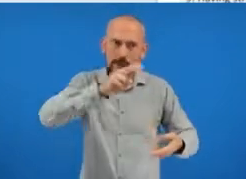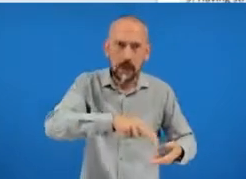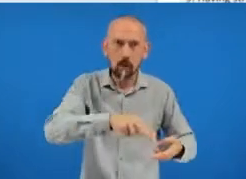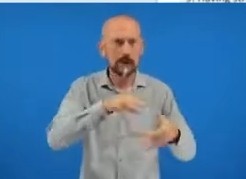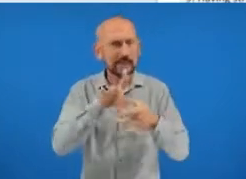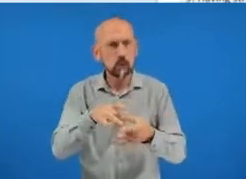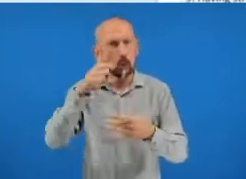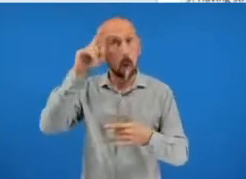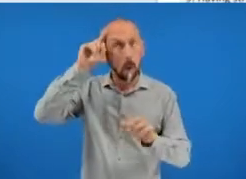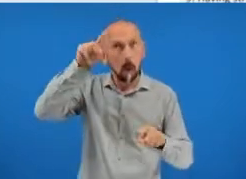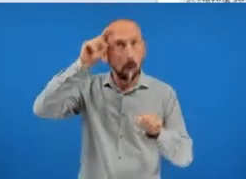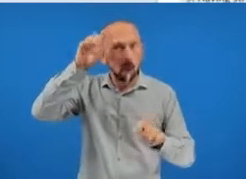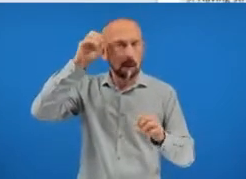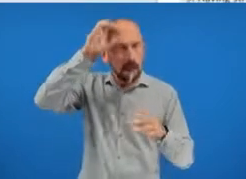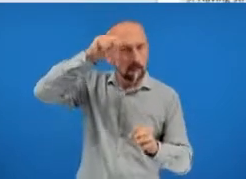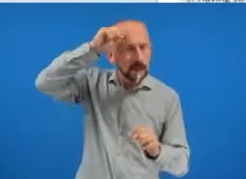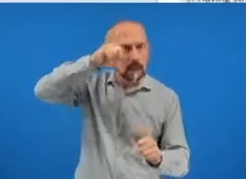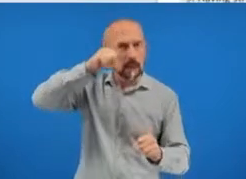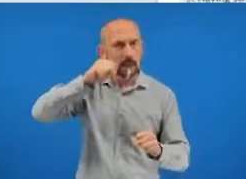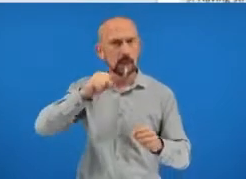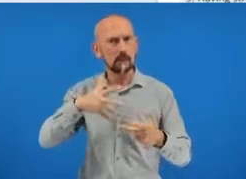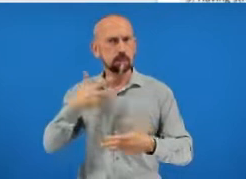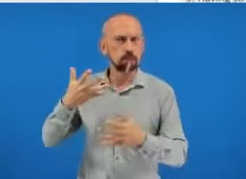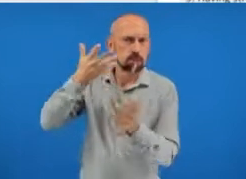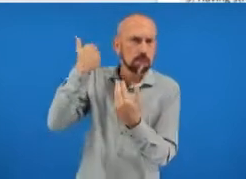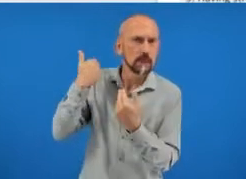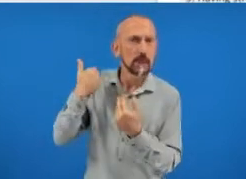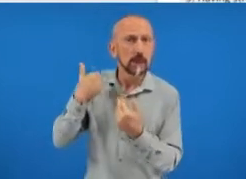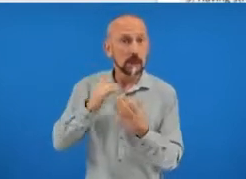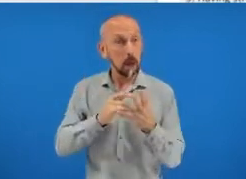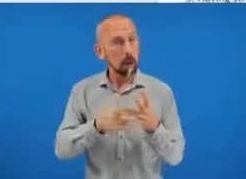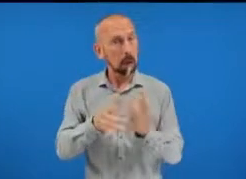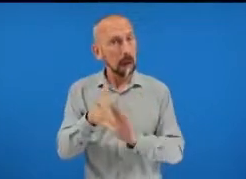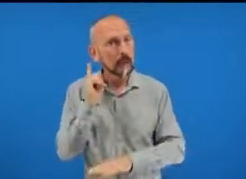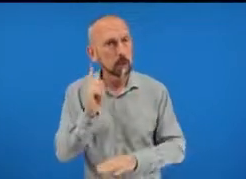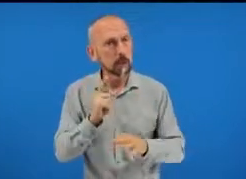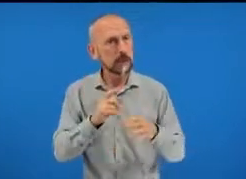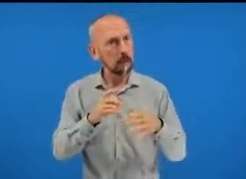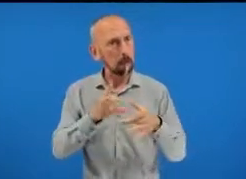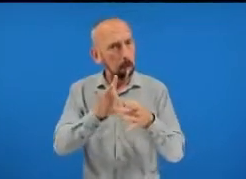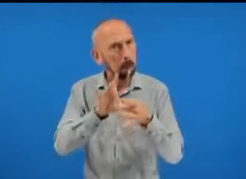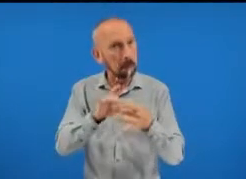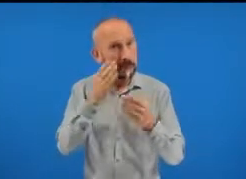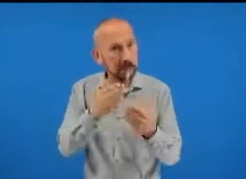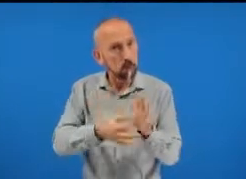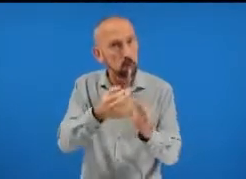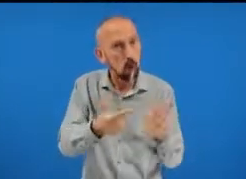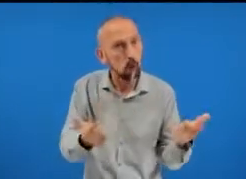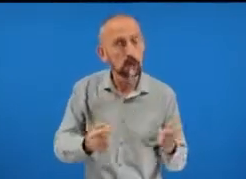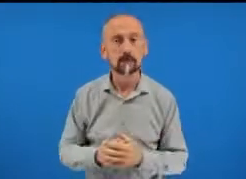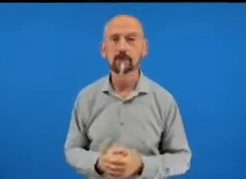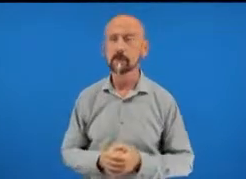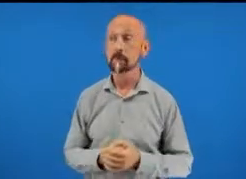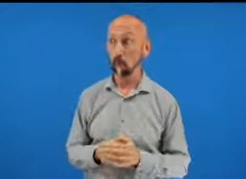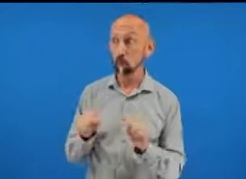unwanted memories. So the work that we did last week seems to have really made a difference. Yeah, the work we did last time, like